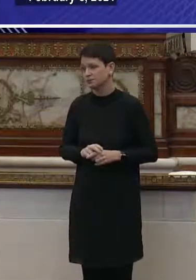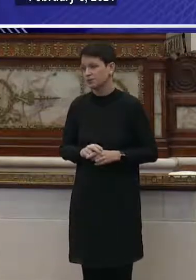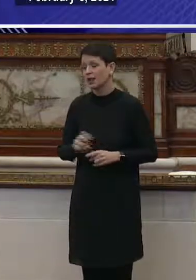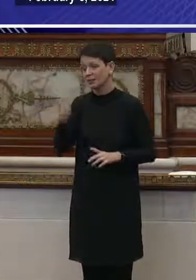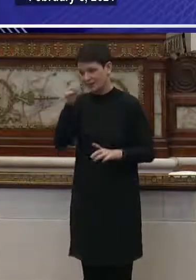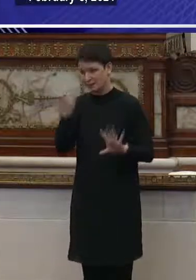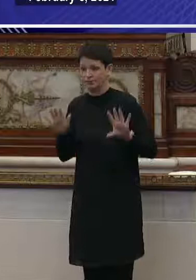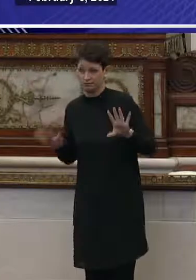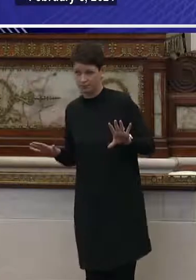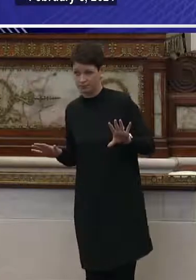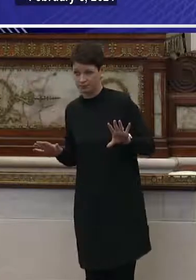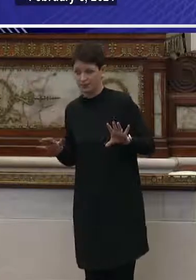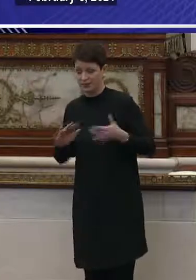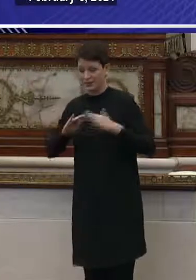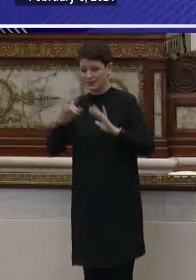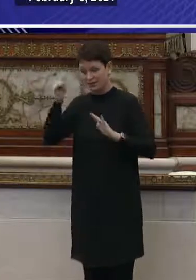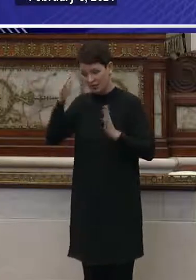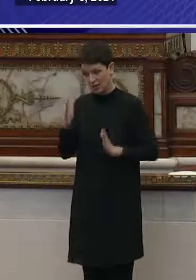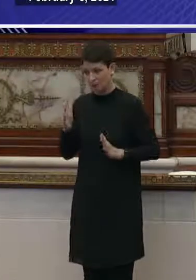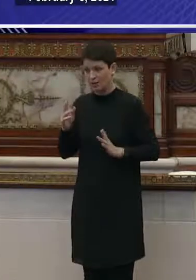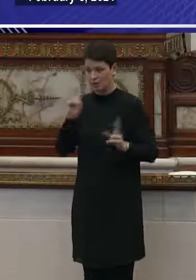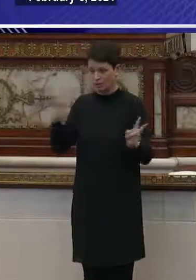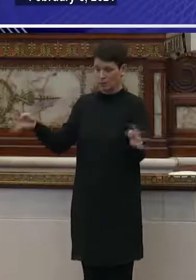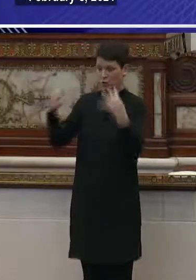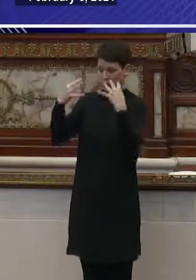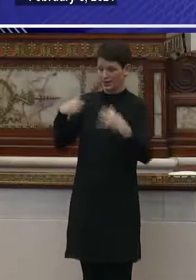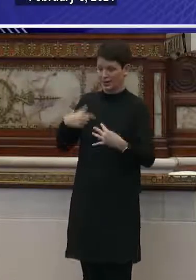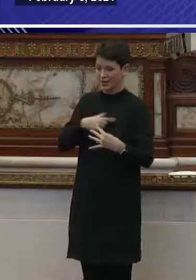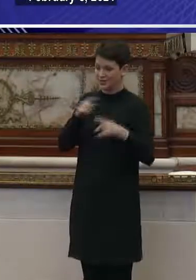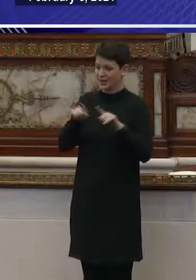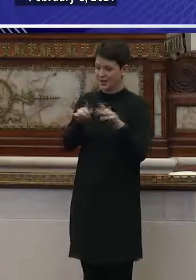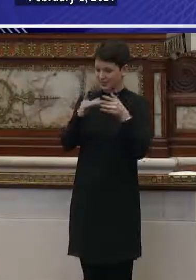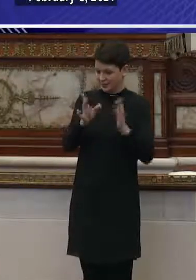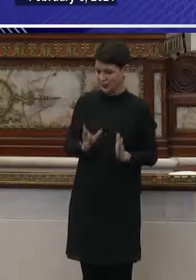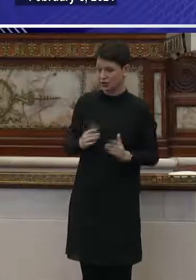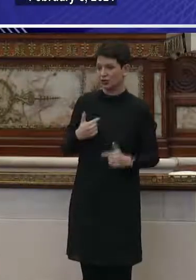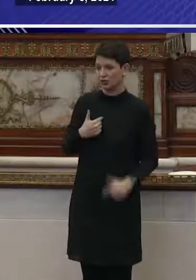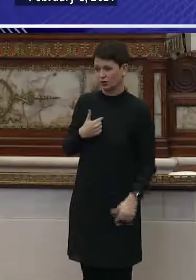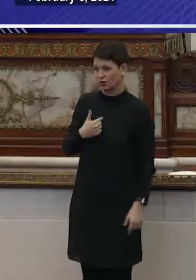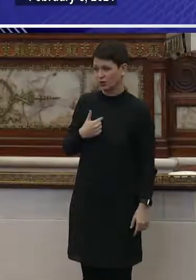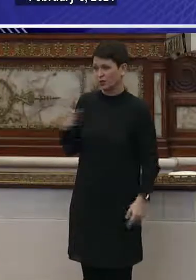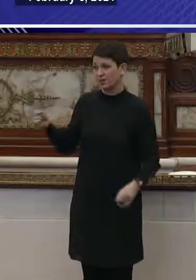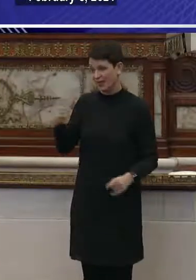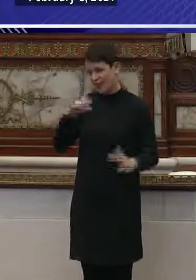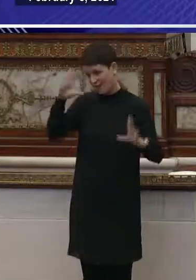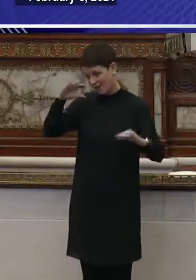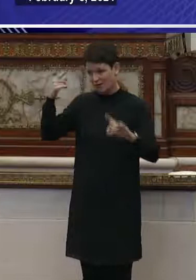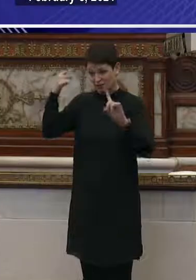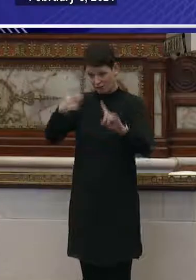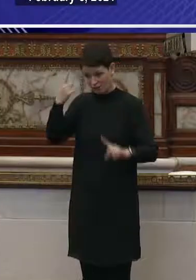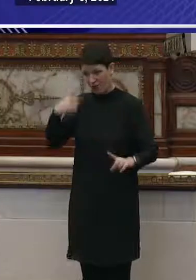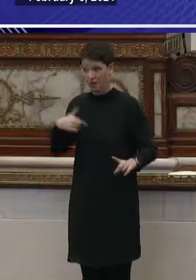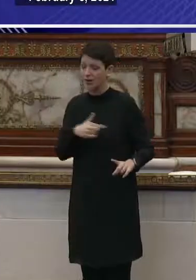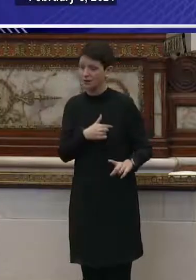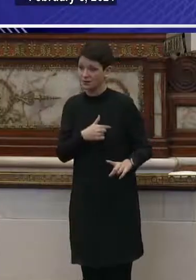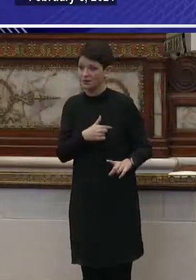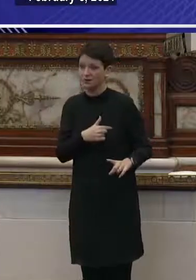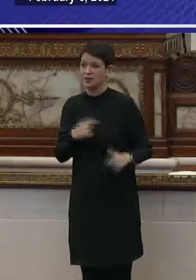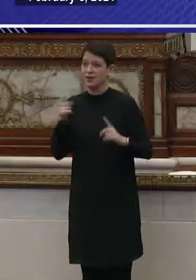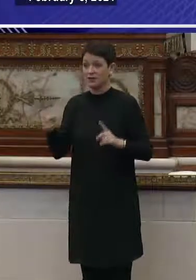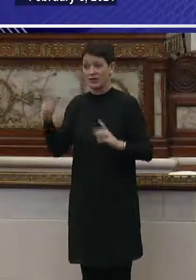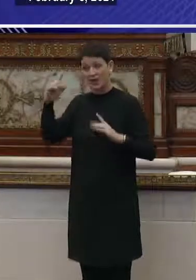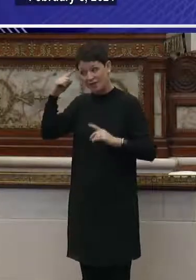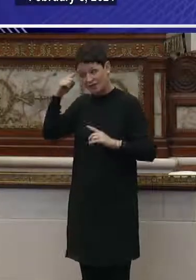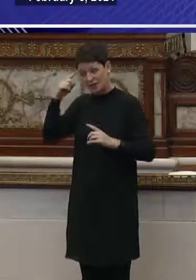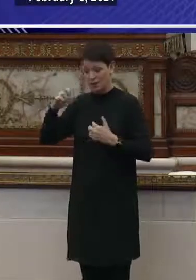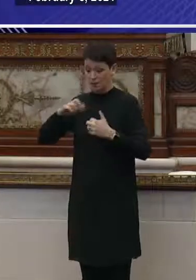Listen, being a city government, and people look at us as leaders, and they have expectations of us, and they expect that if